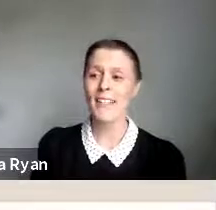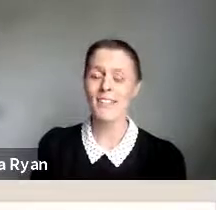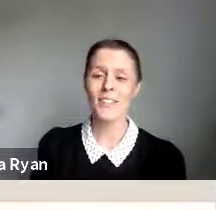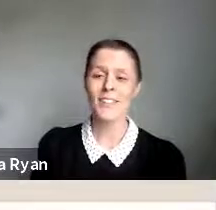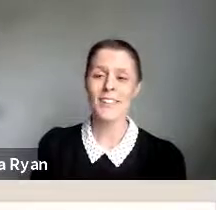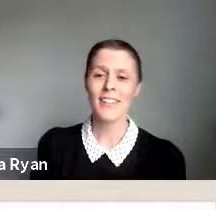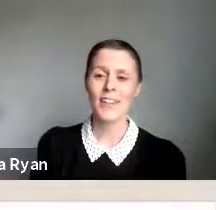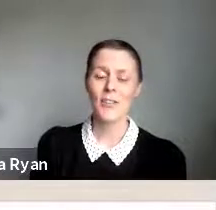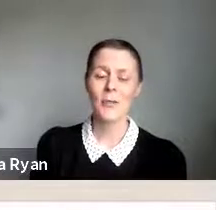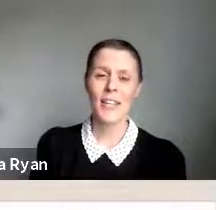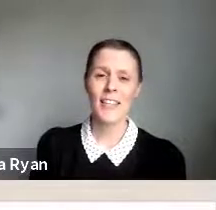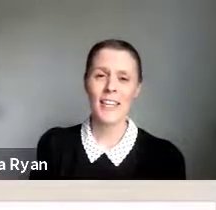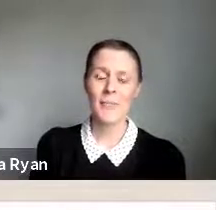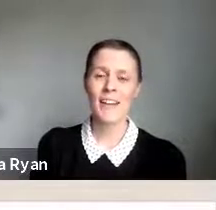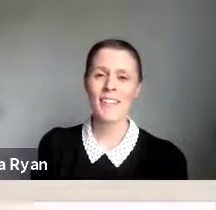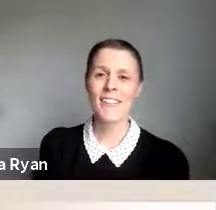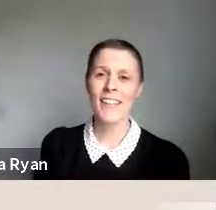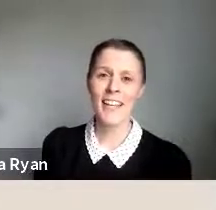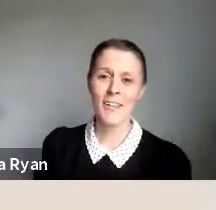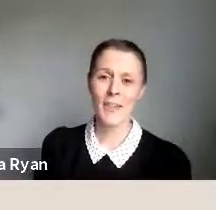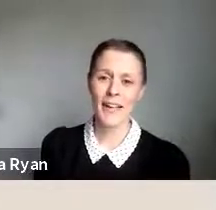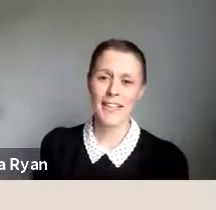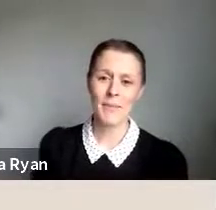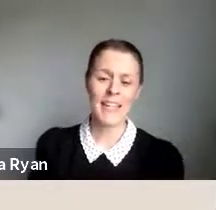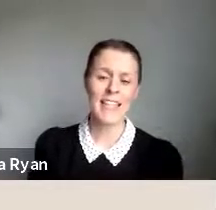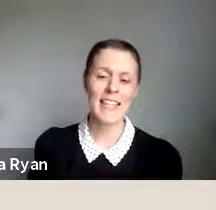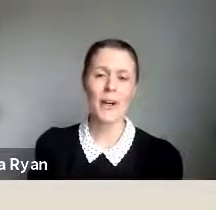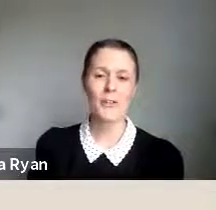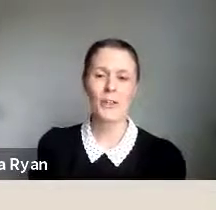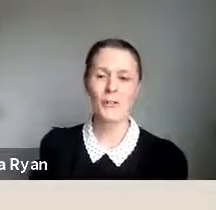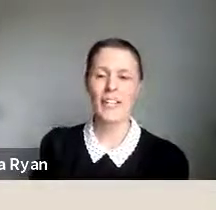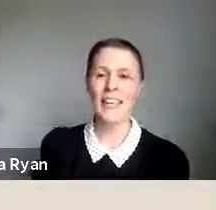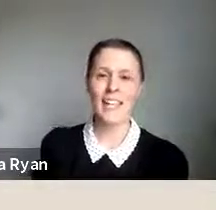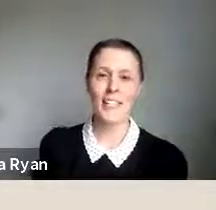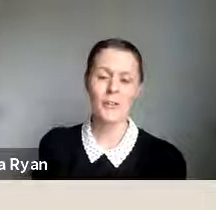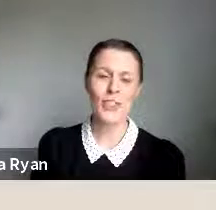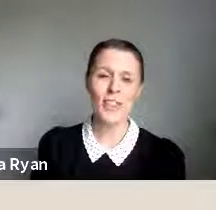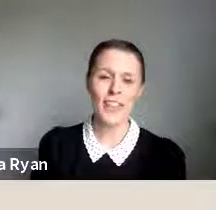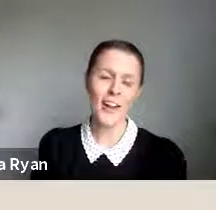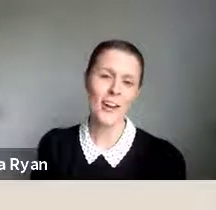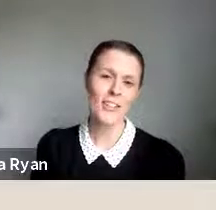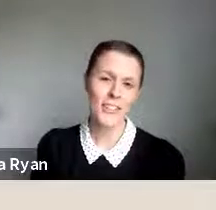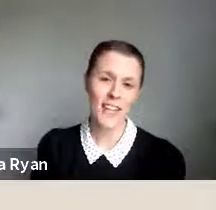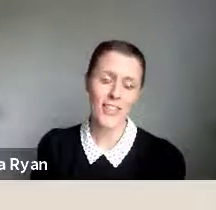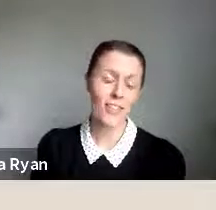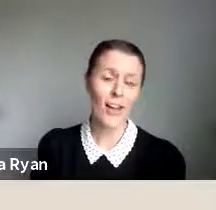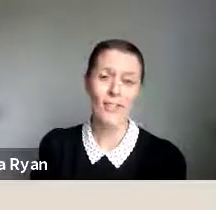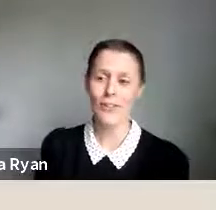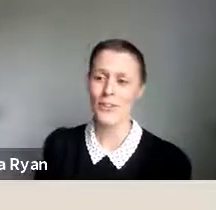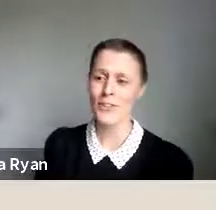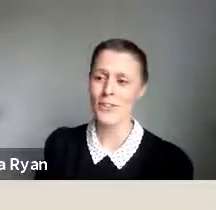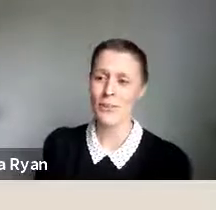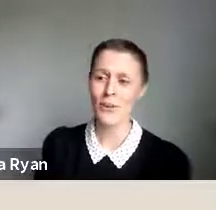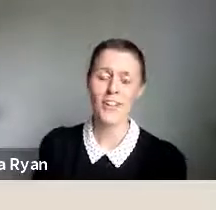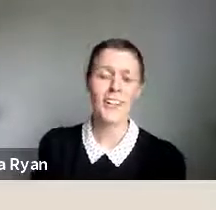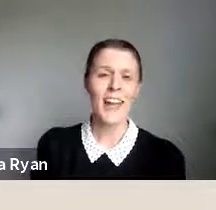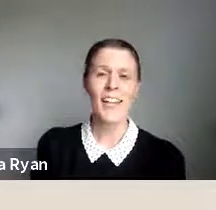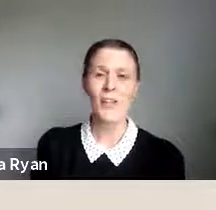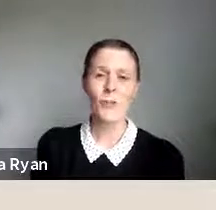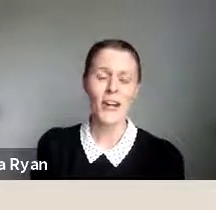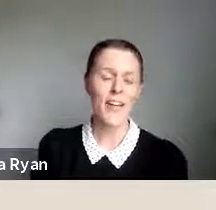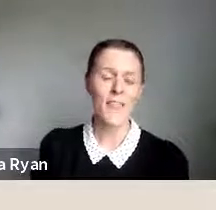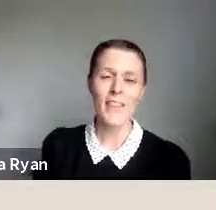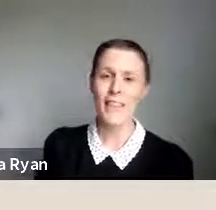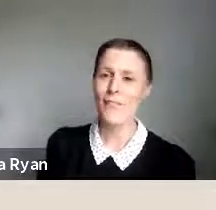wearing masks. So when I think about the end of the pandemic, I think about children engaging with the characters that they love at Walt Disney World